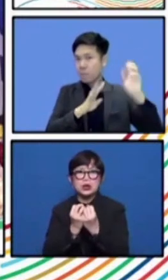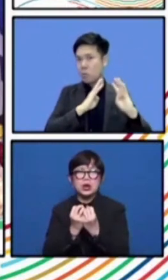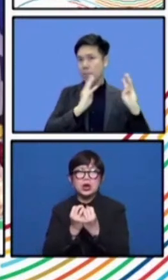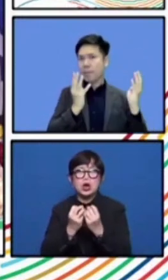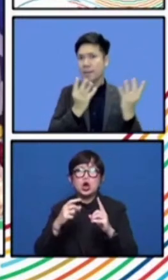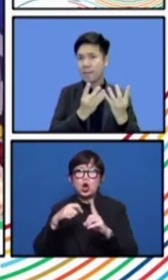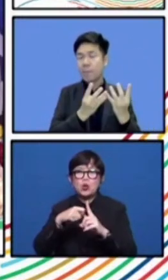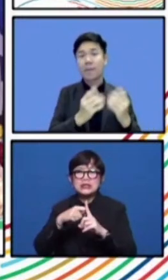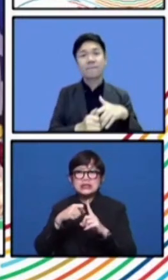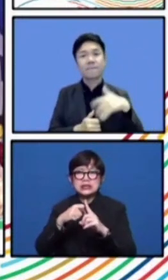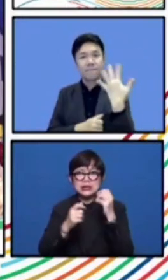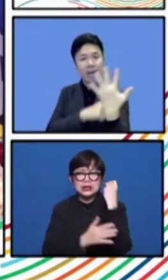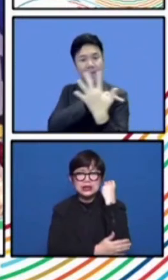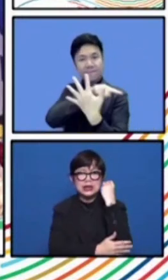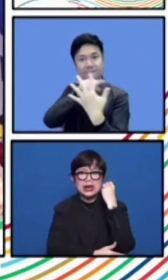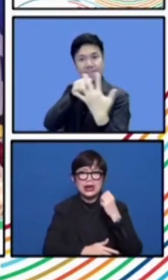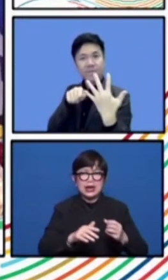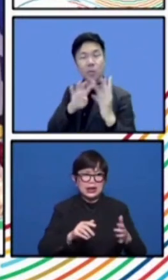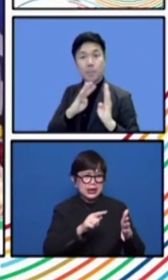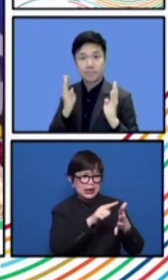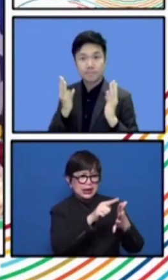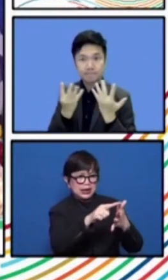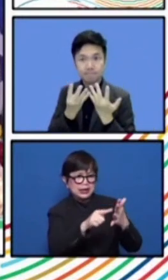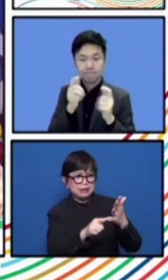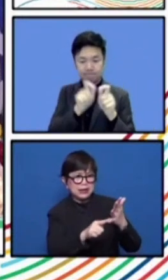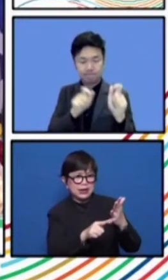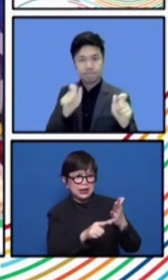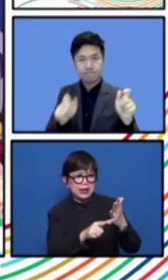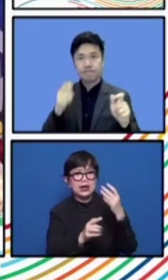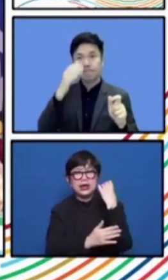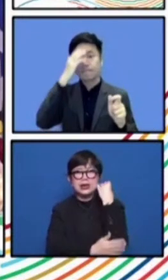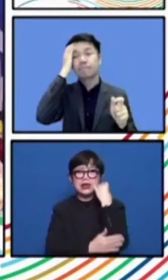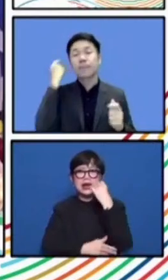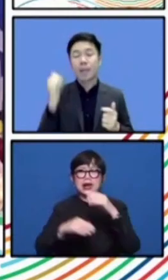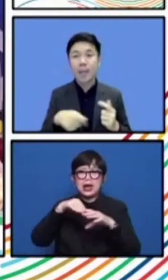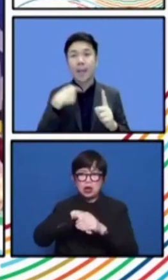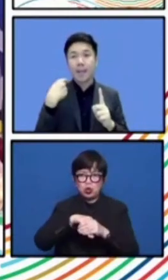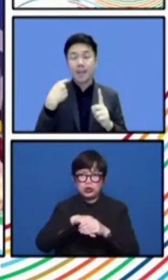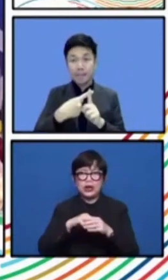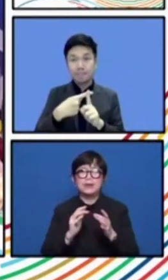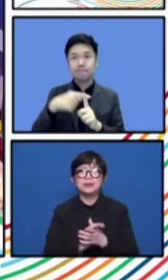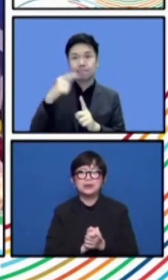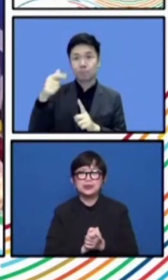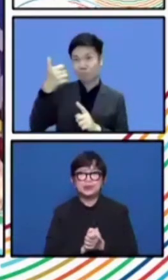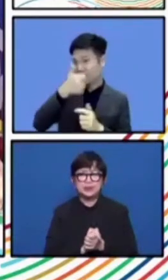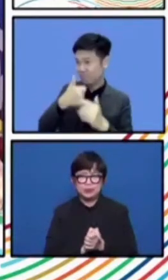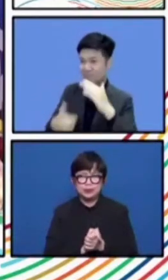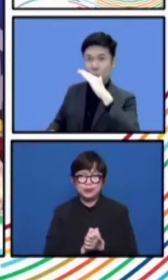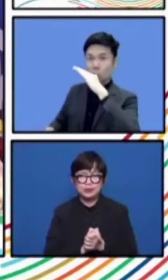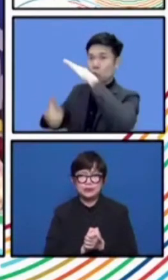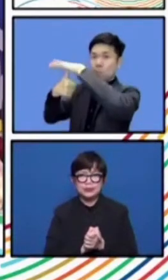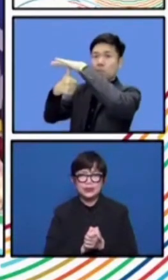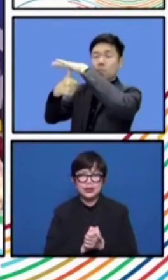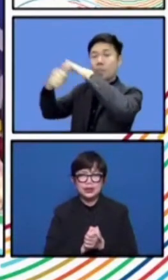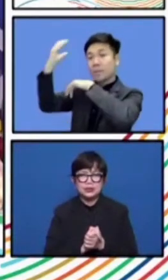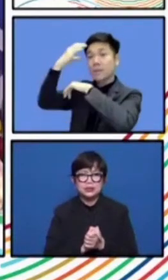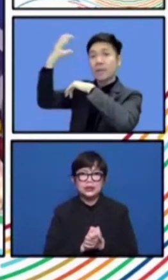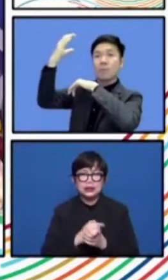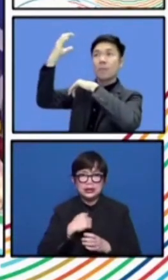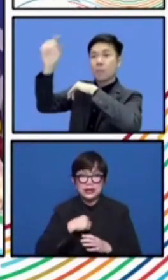committee moreover at the center level we have a dedicated Department thank